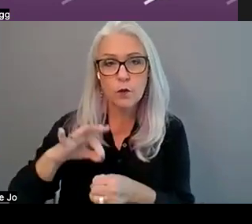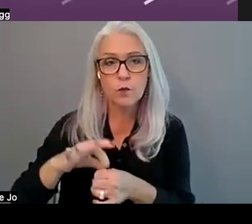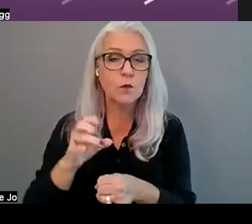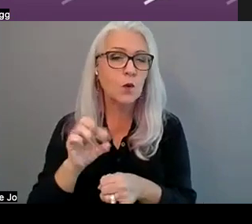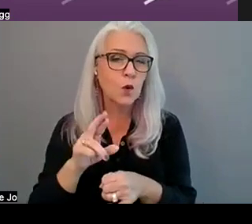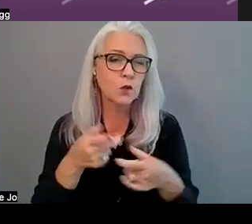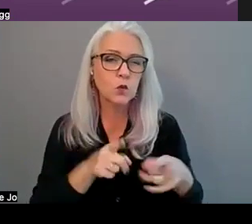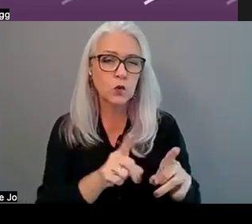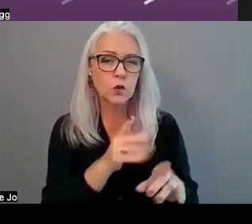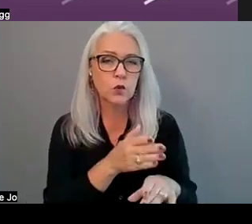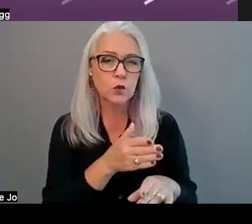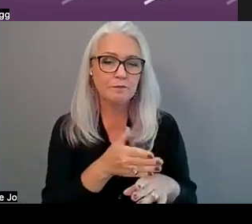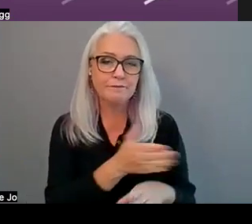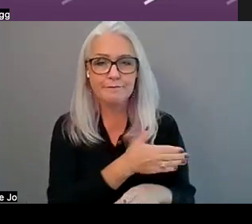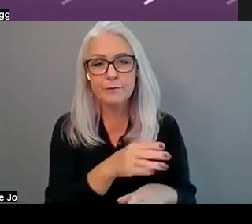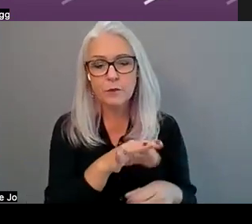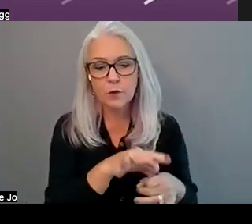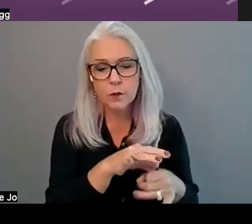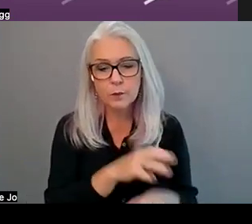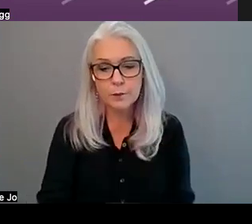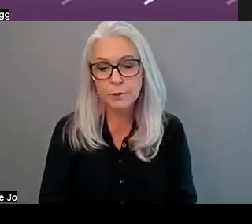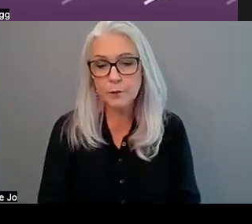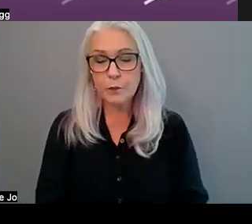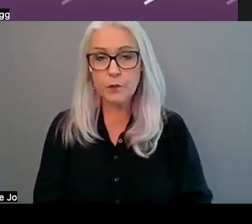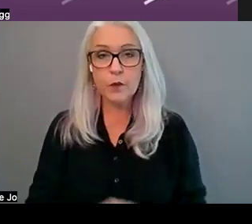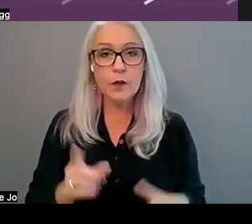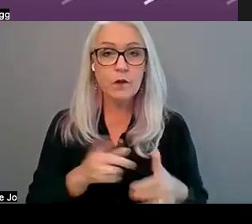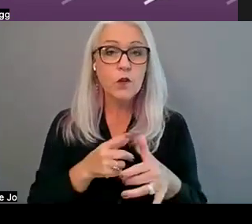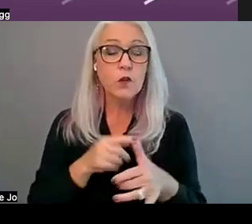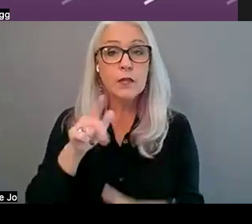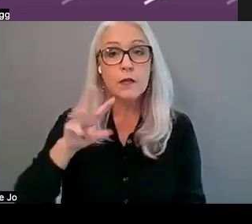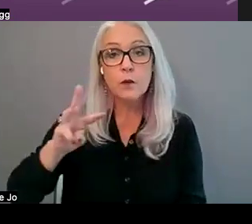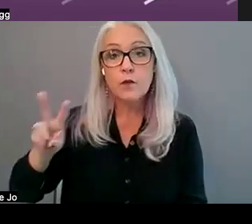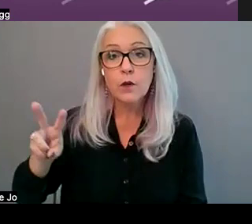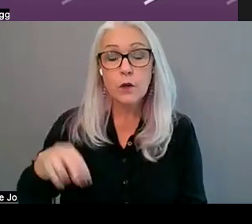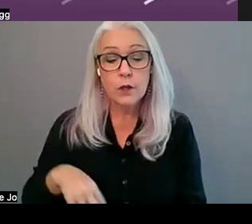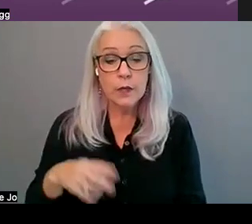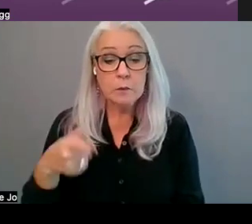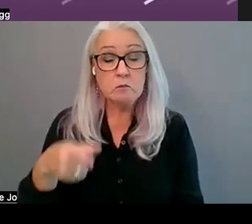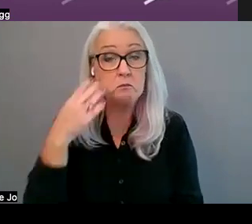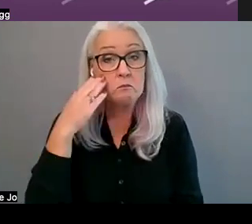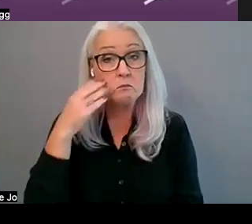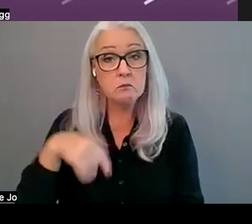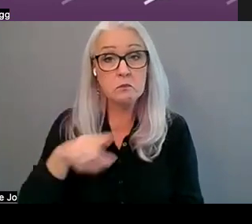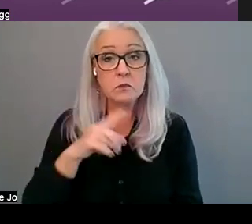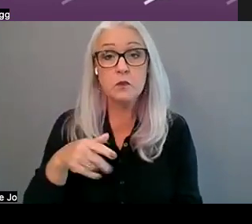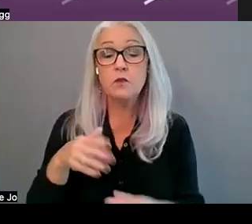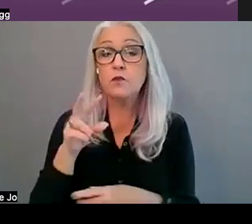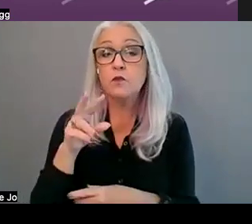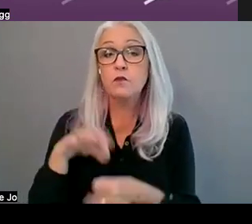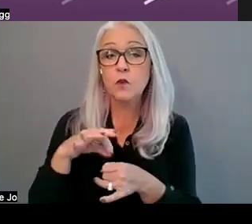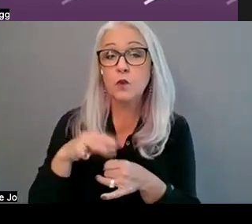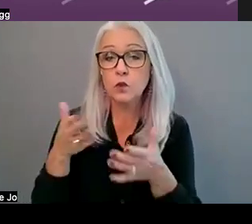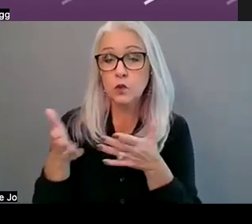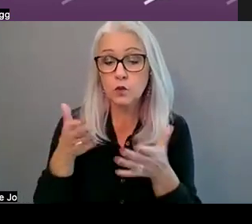voting. But first, a word about the League of Women Voters. I'm sure you know the League is a voter service organization, and indeed